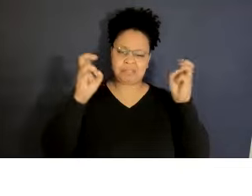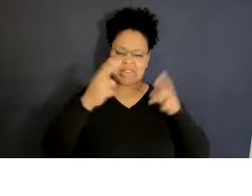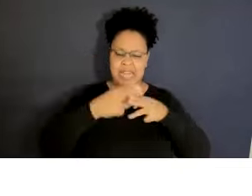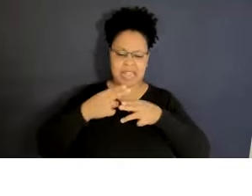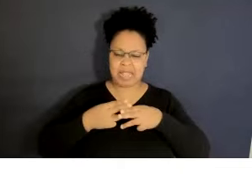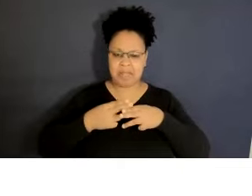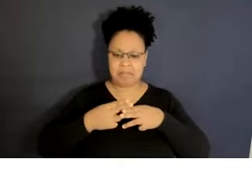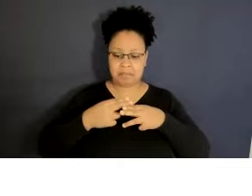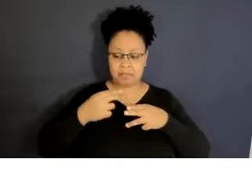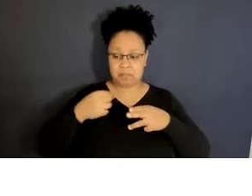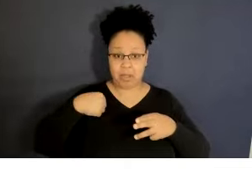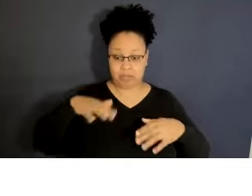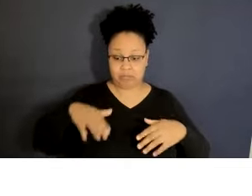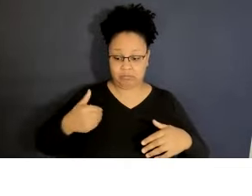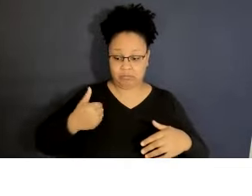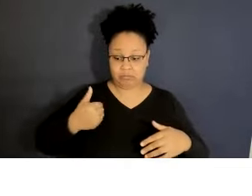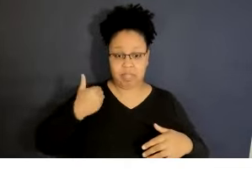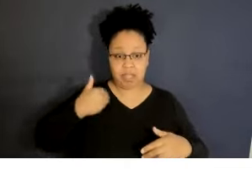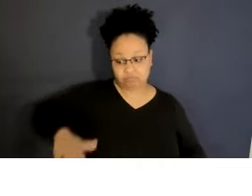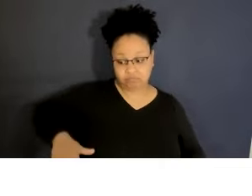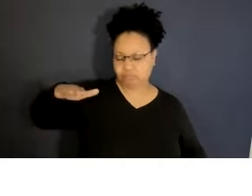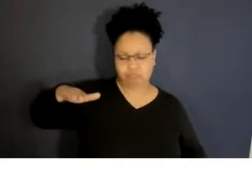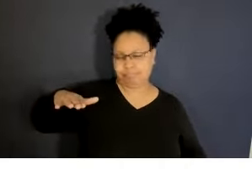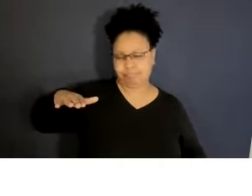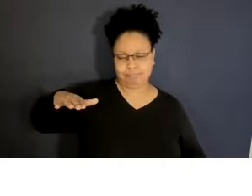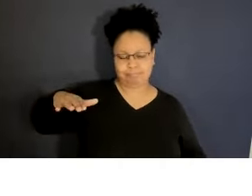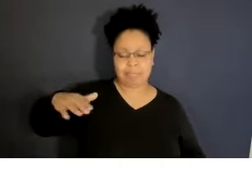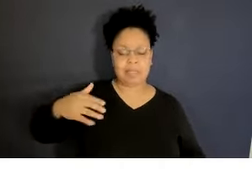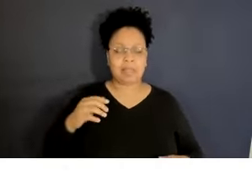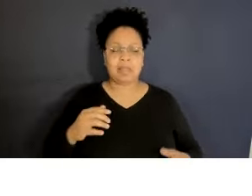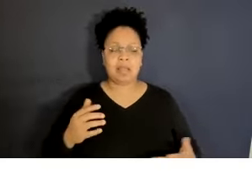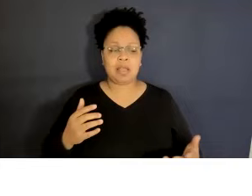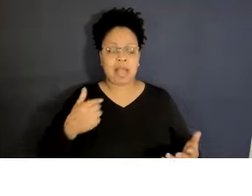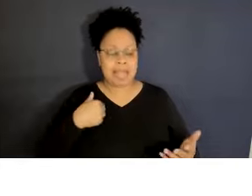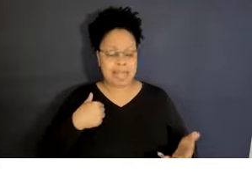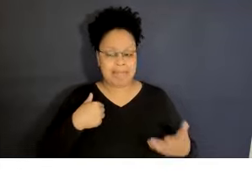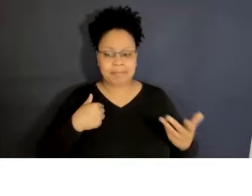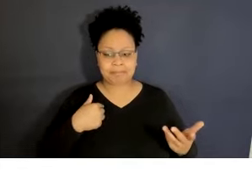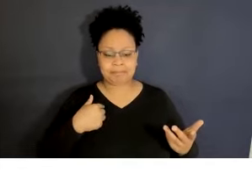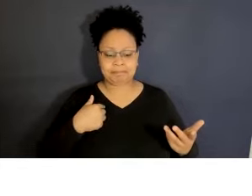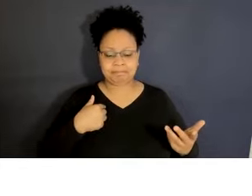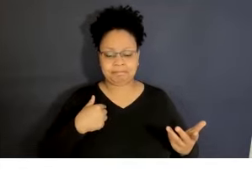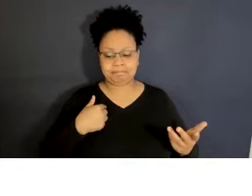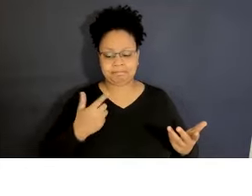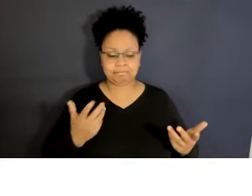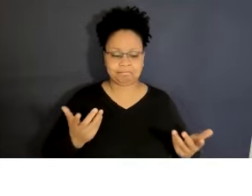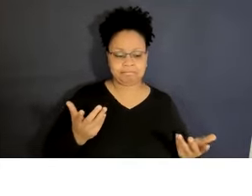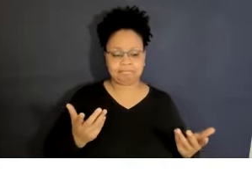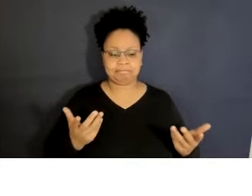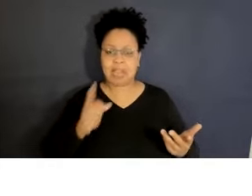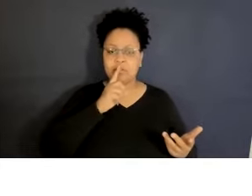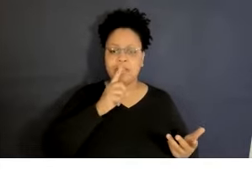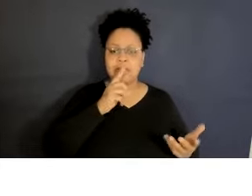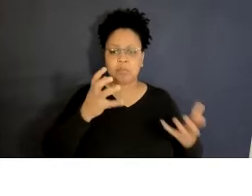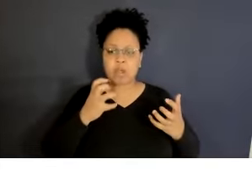kid in my childhood. In fact, I was one of those people who really wanted